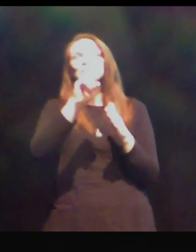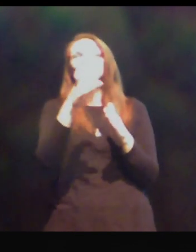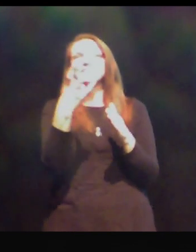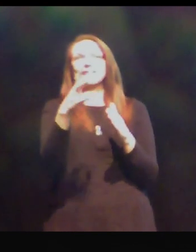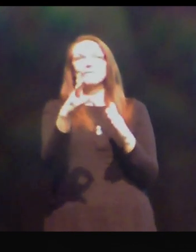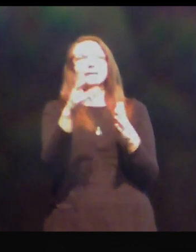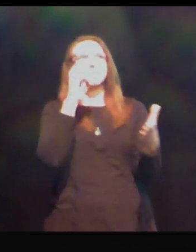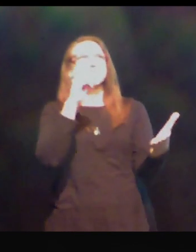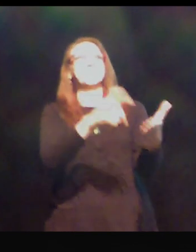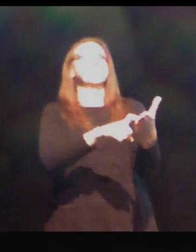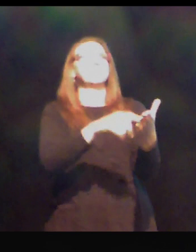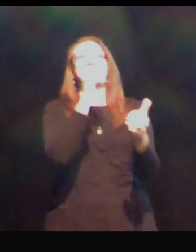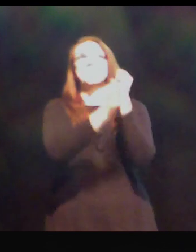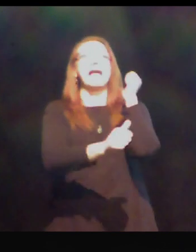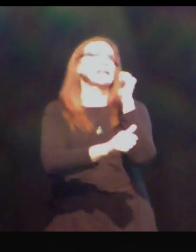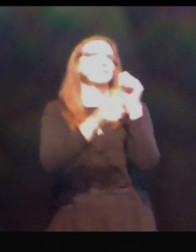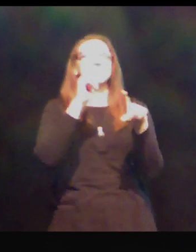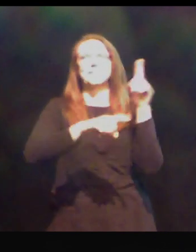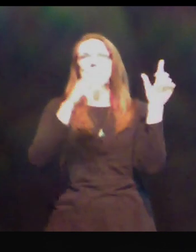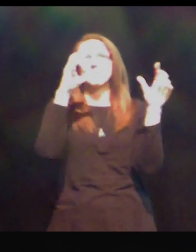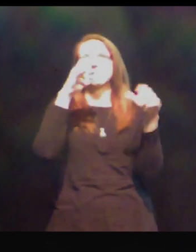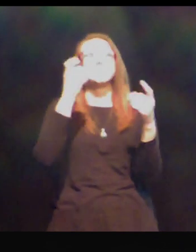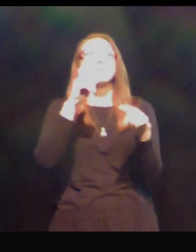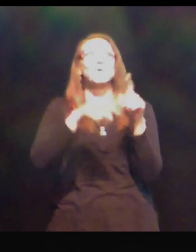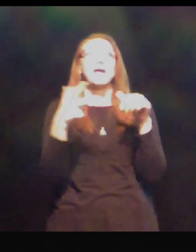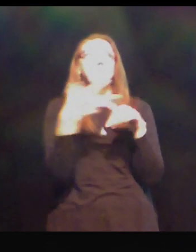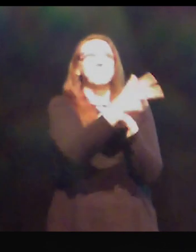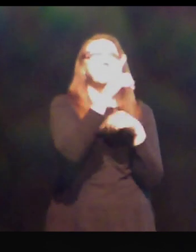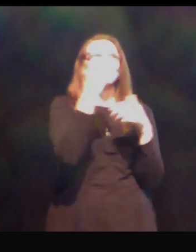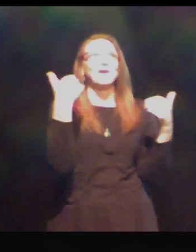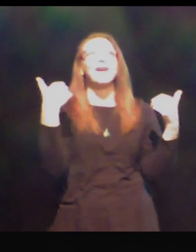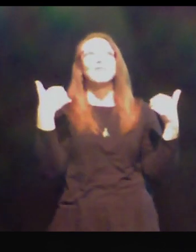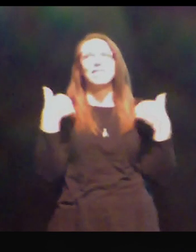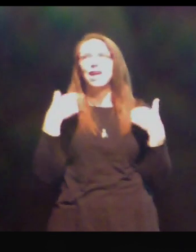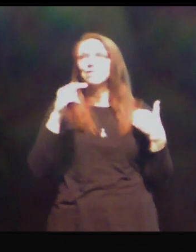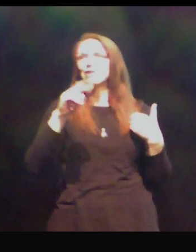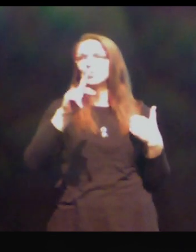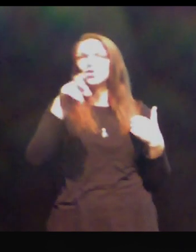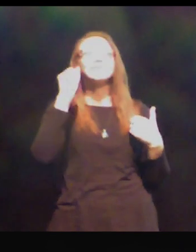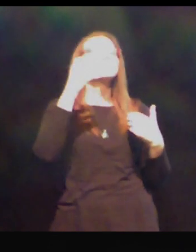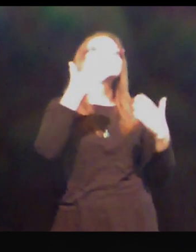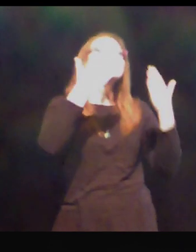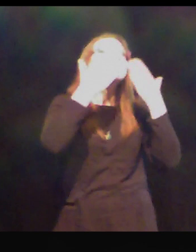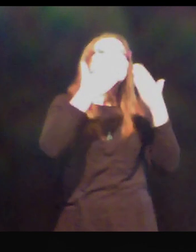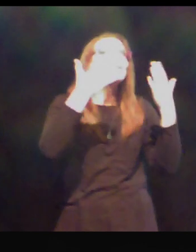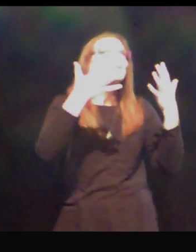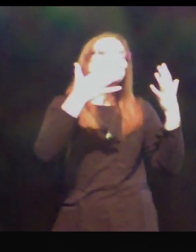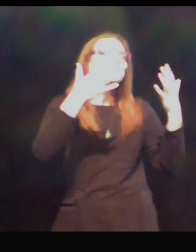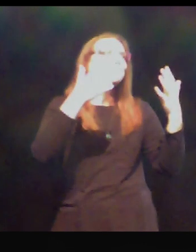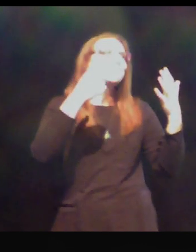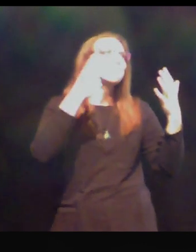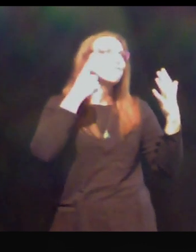able to pass it. You can't miss it. But you might not be able to pull in because there's a lot of trucks. Thank you for having